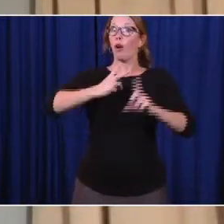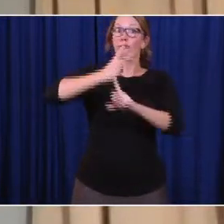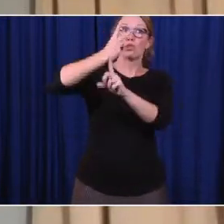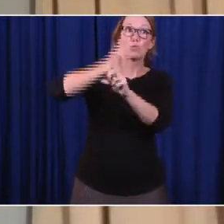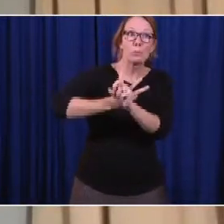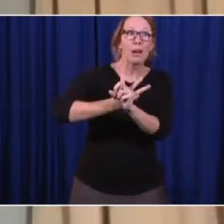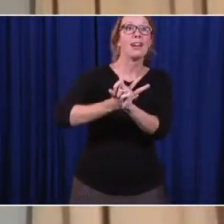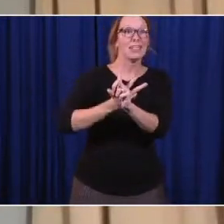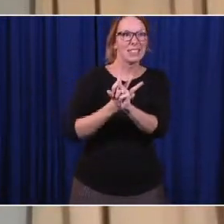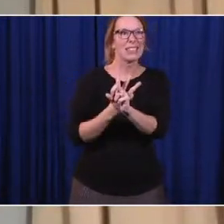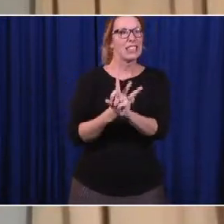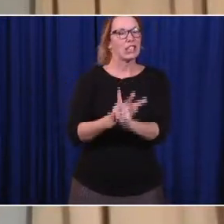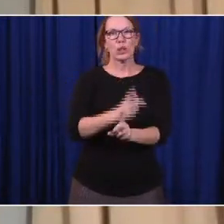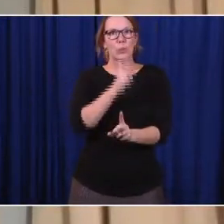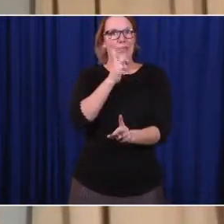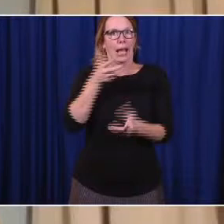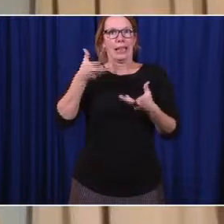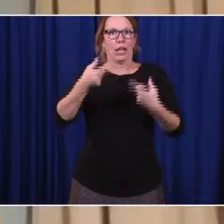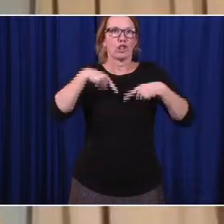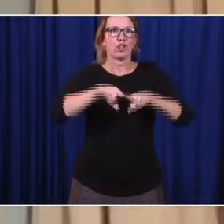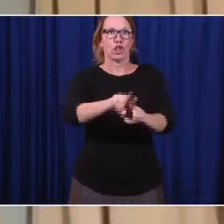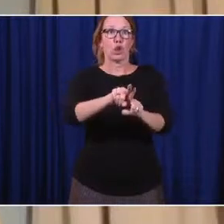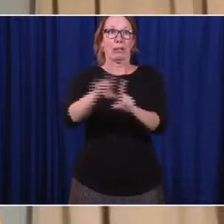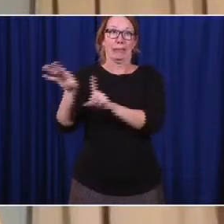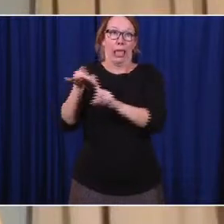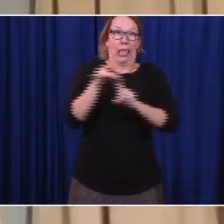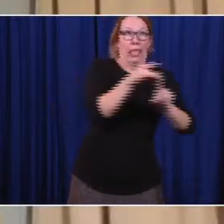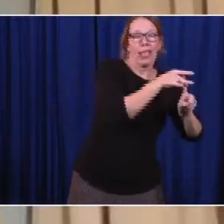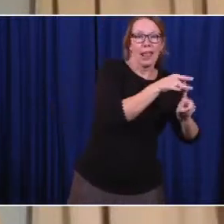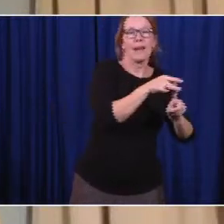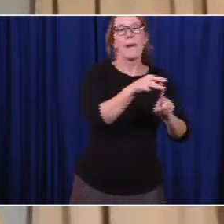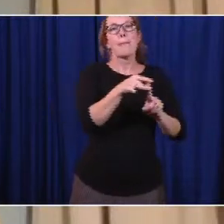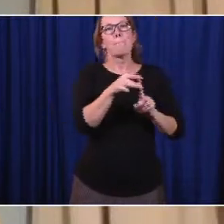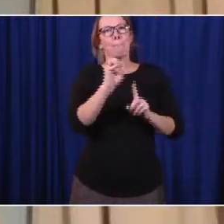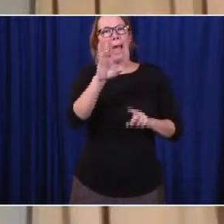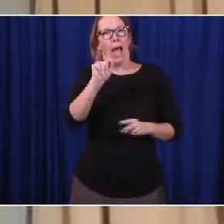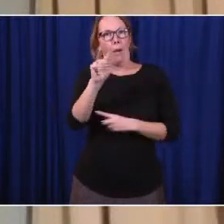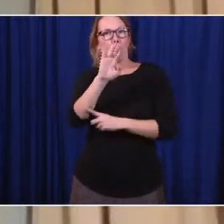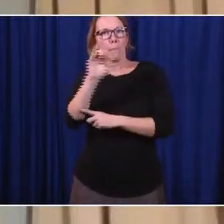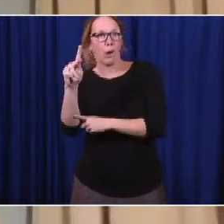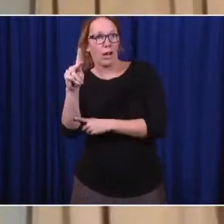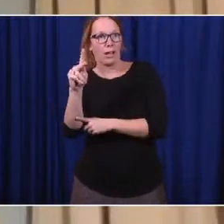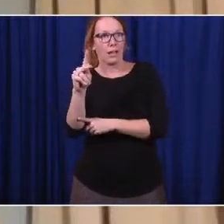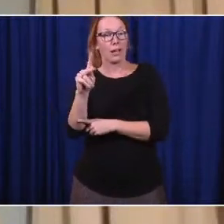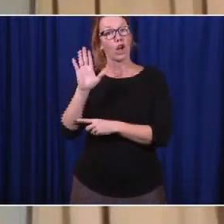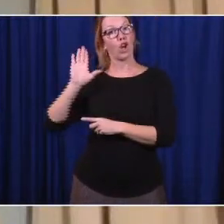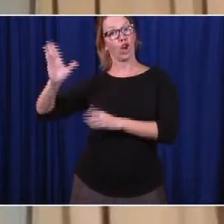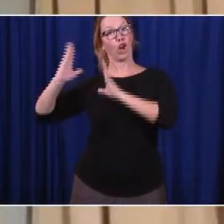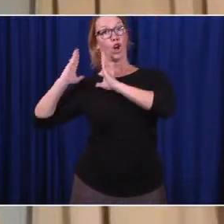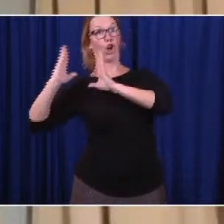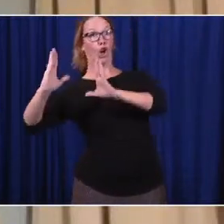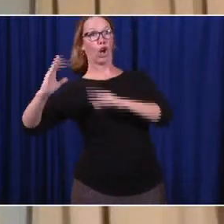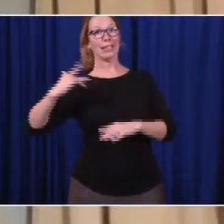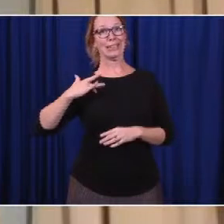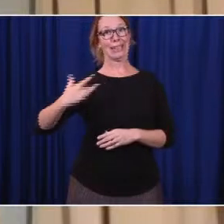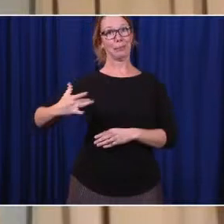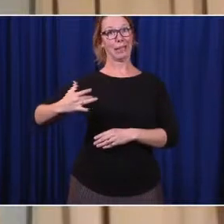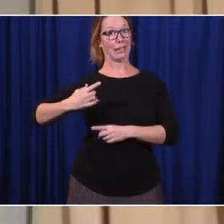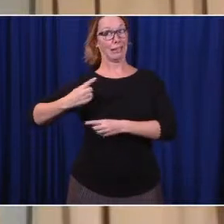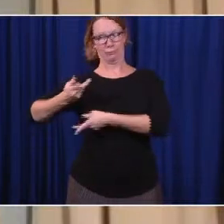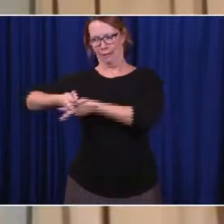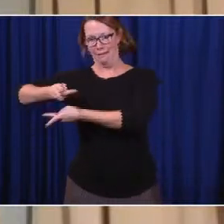there during the outbreak that we had. She came back, and her hall that she normally took care of 22